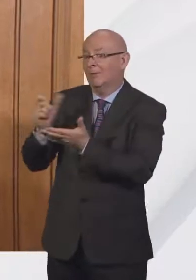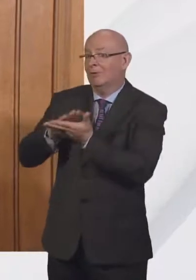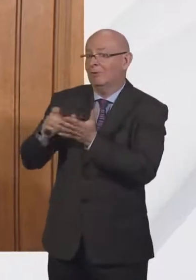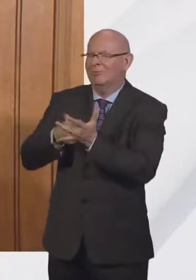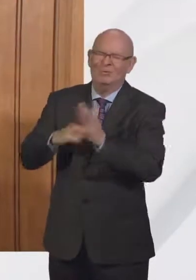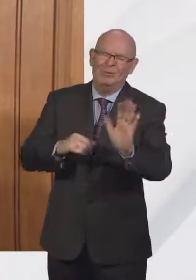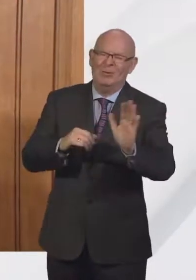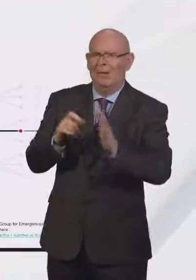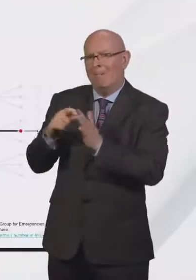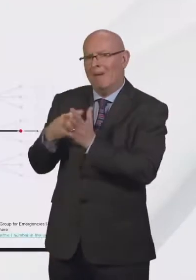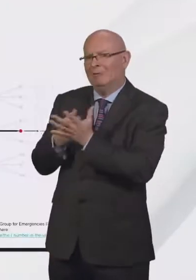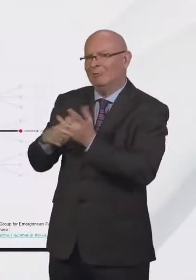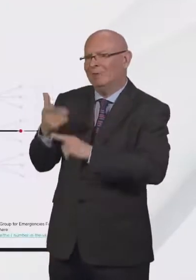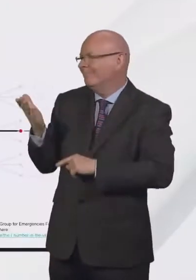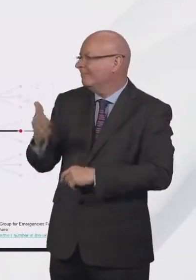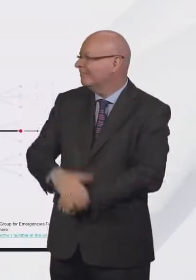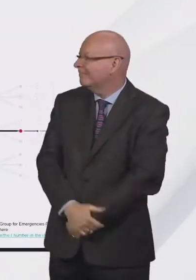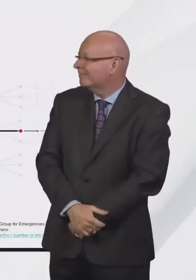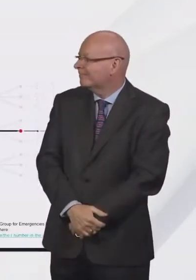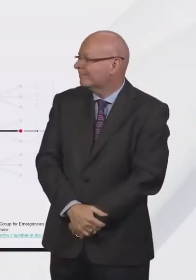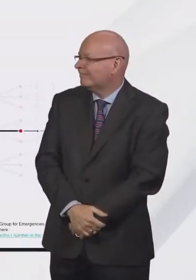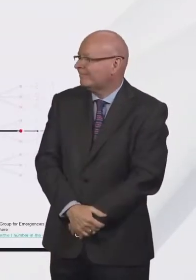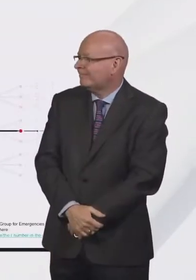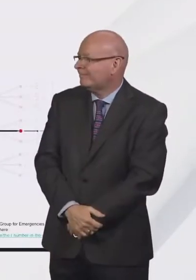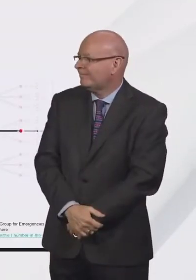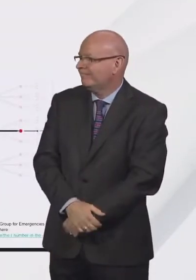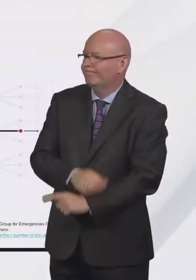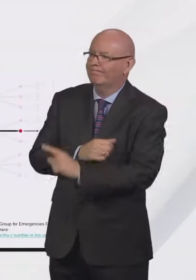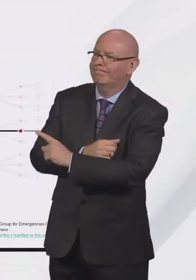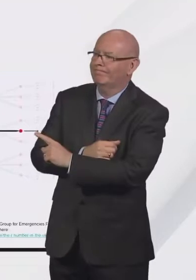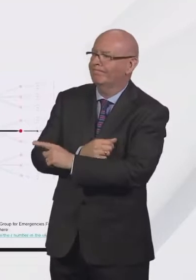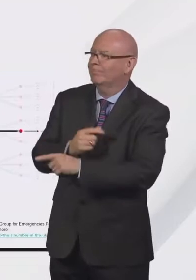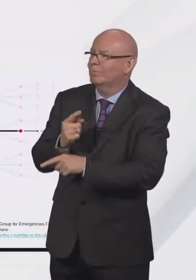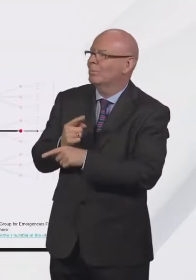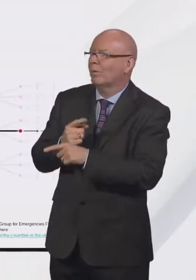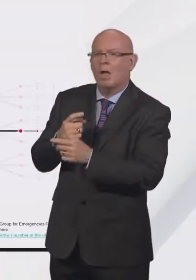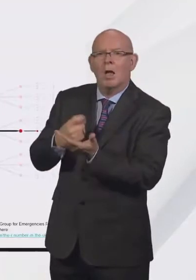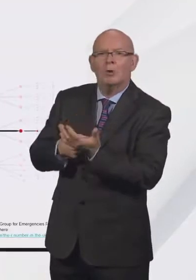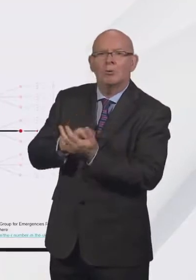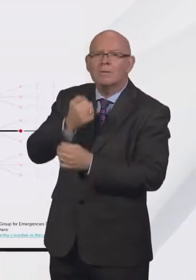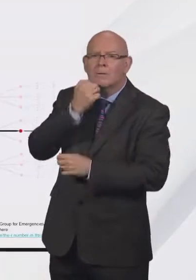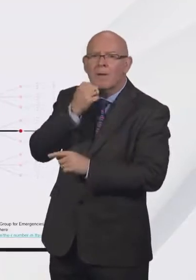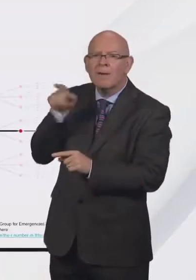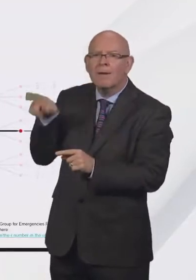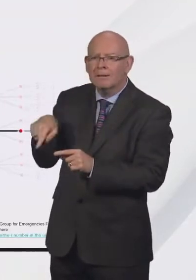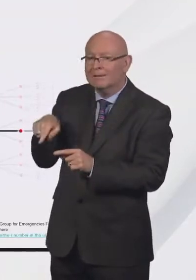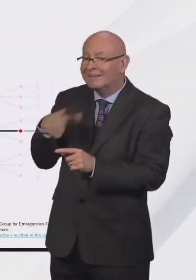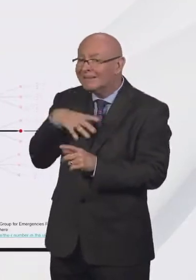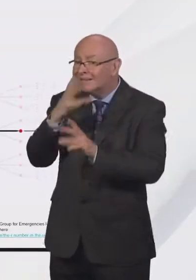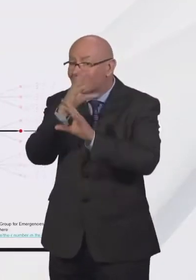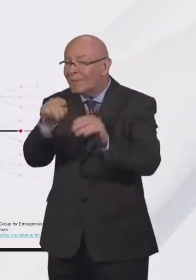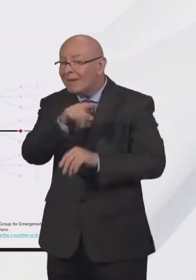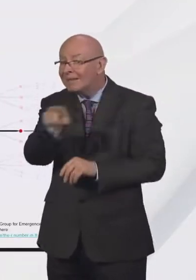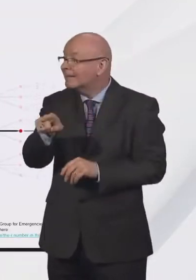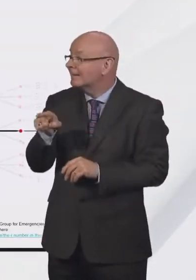and 0.9. That seems to be below 1 everywhere across the UK. We're getting updated numbers again later